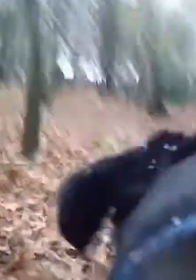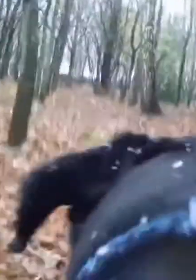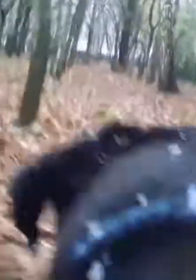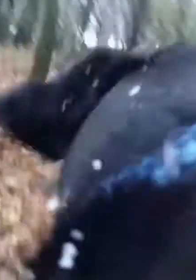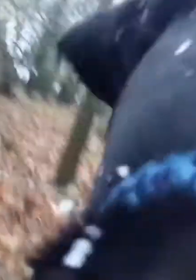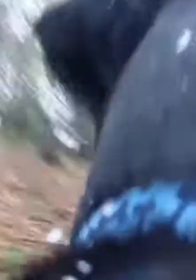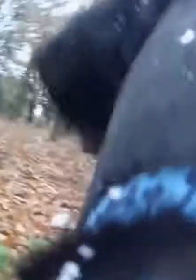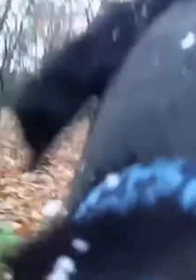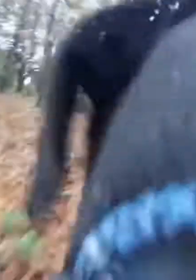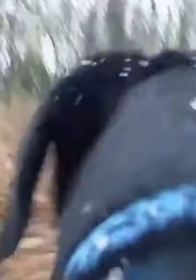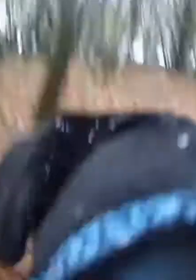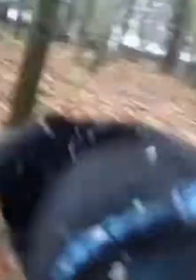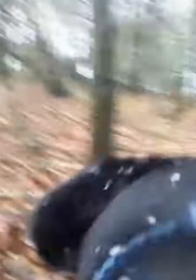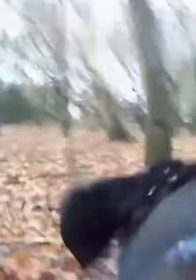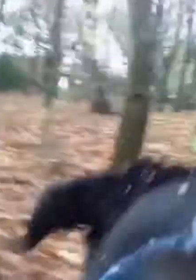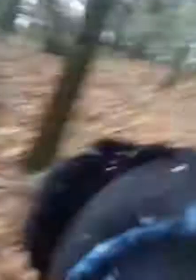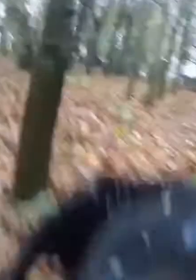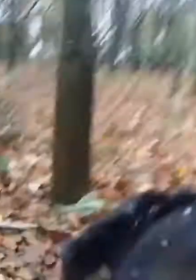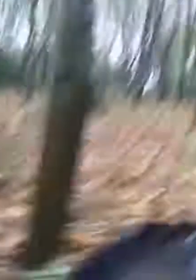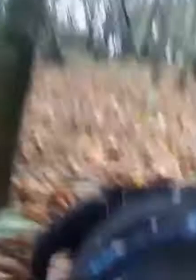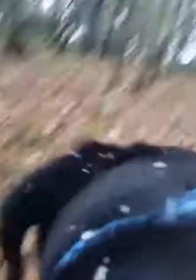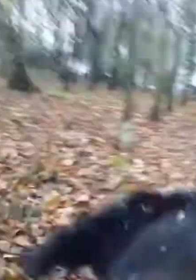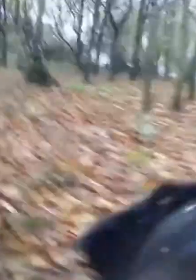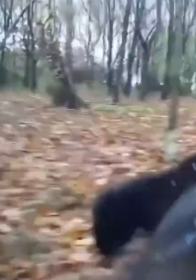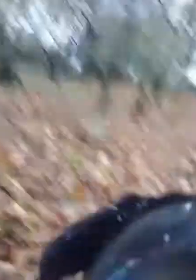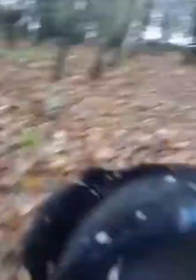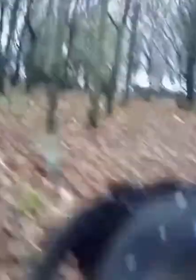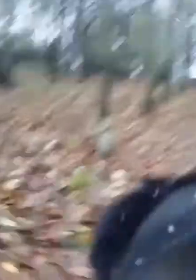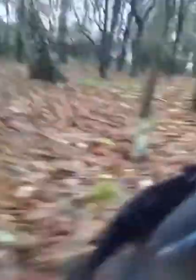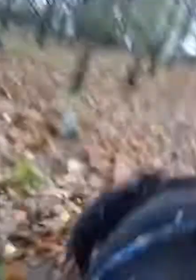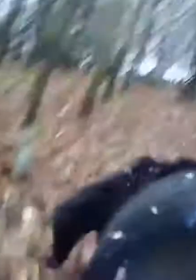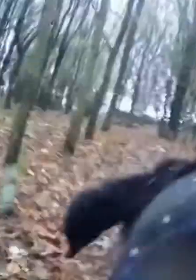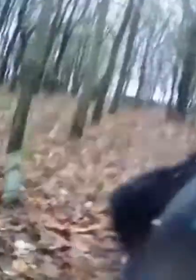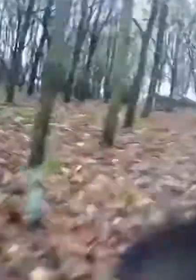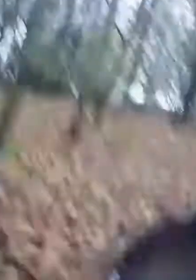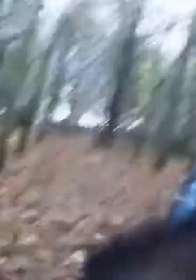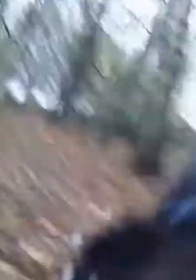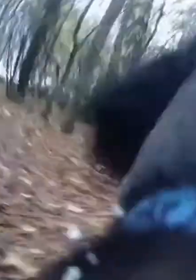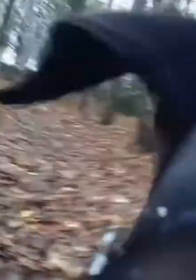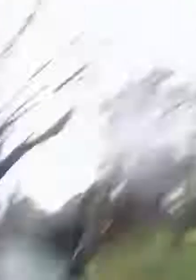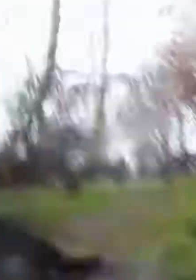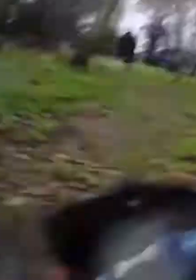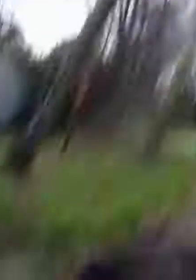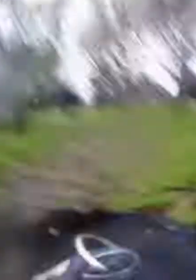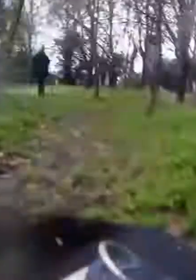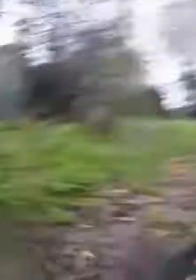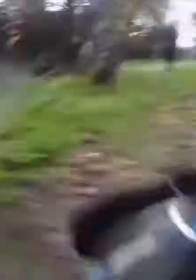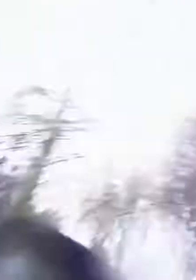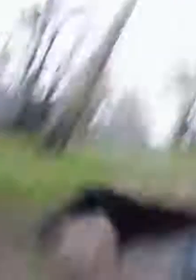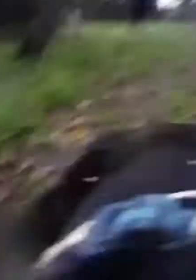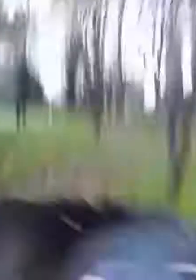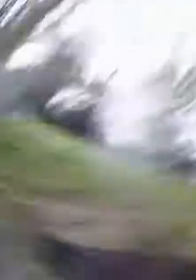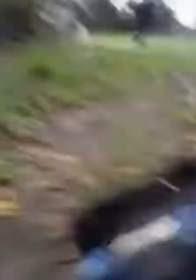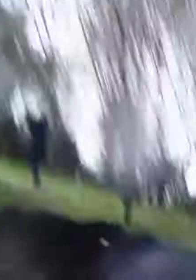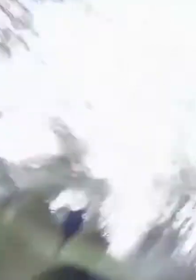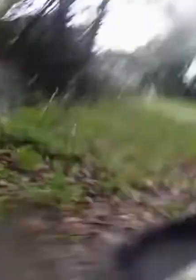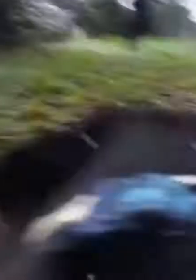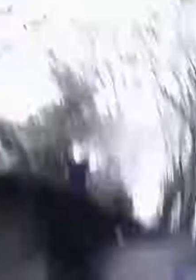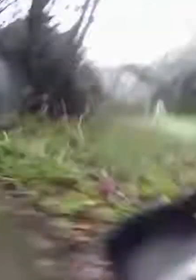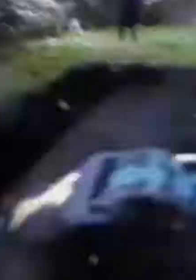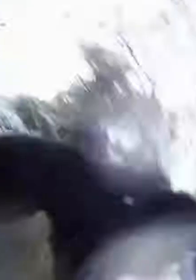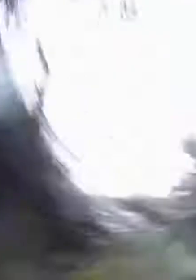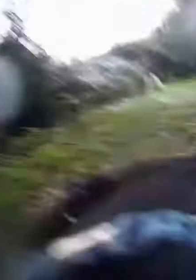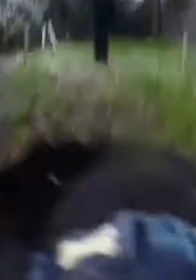passing. Here we go in the trees where we can wiggle and waggle our way through and feel those lovely leaves crunching under our